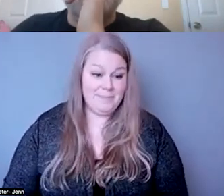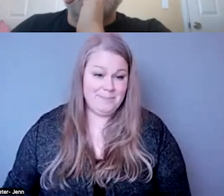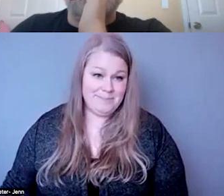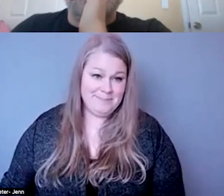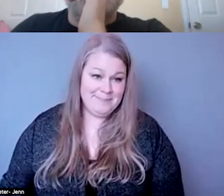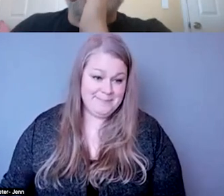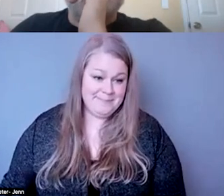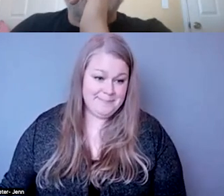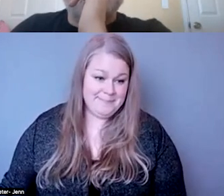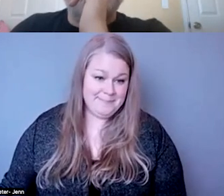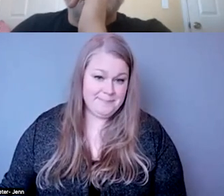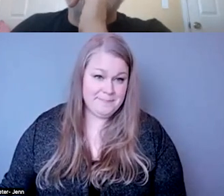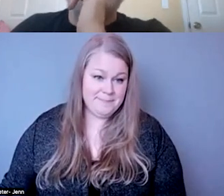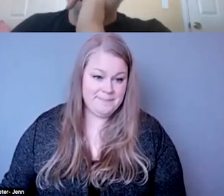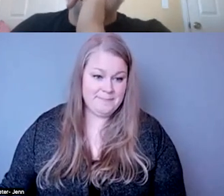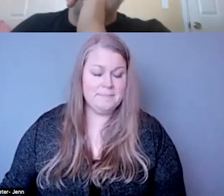negatively.